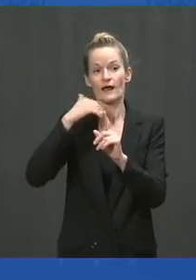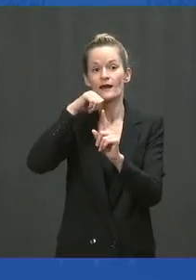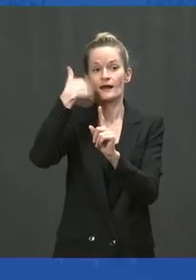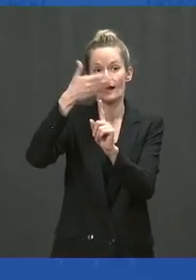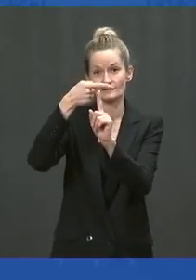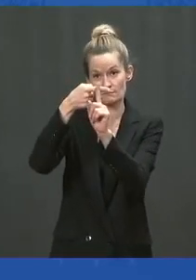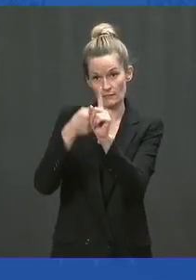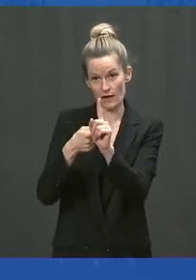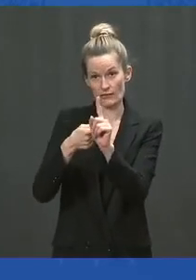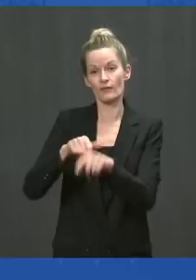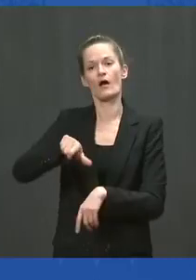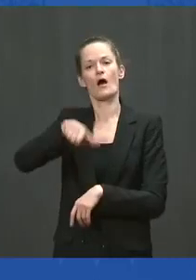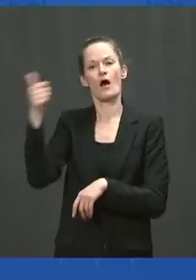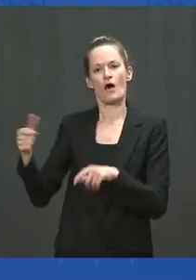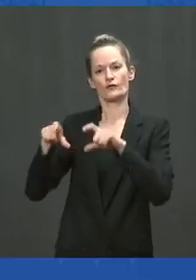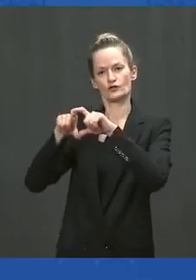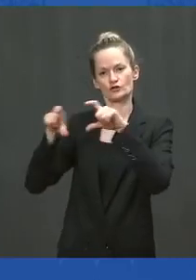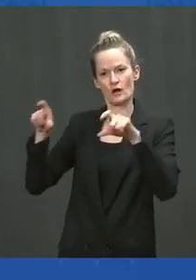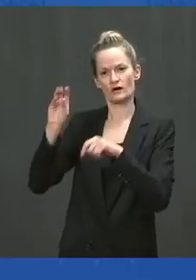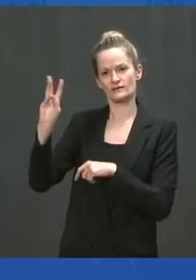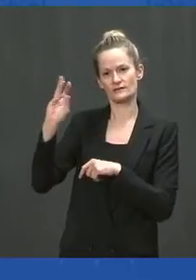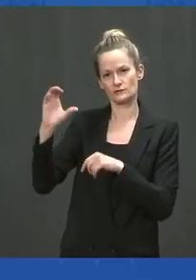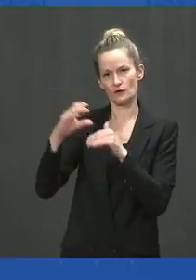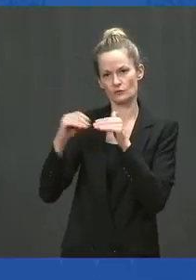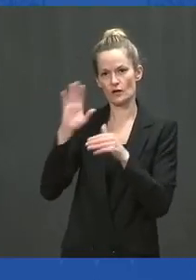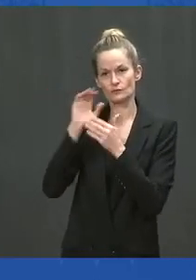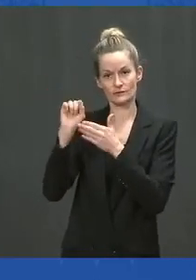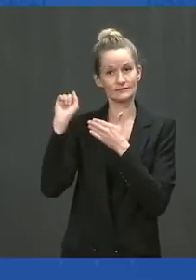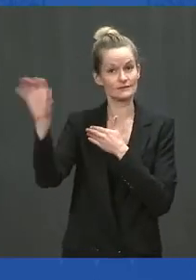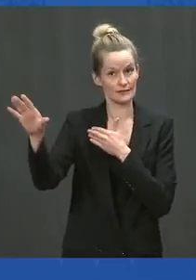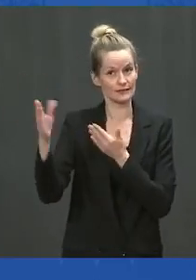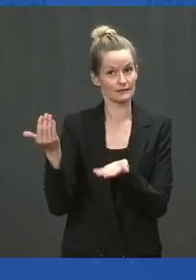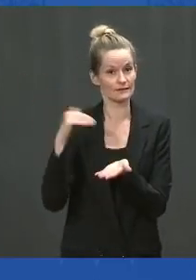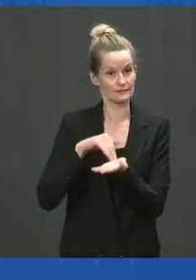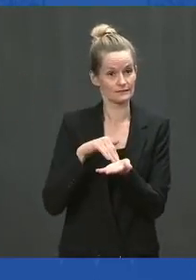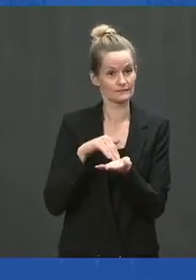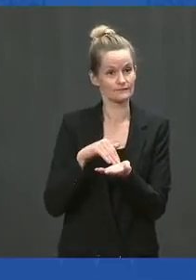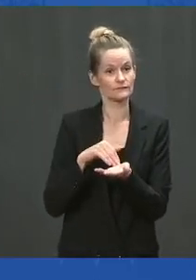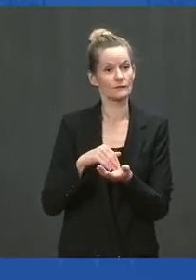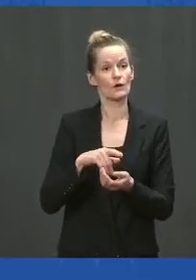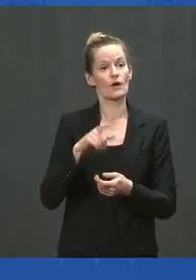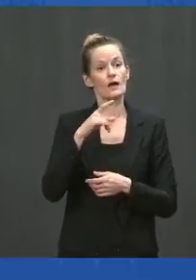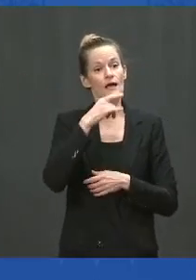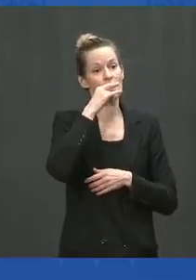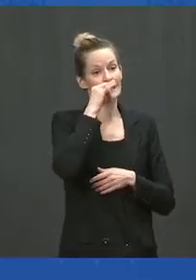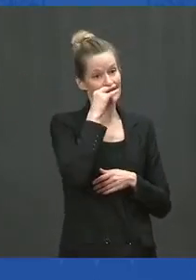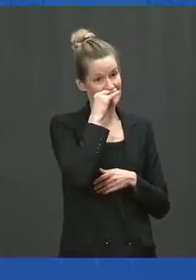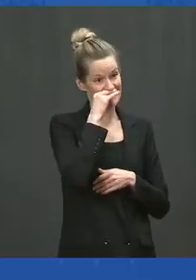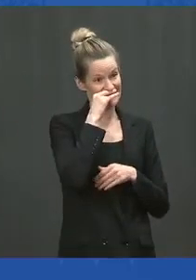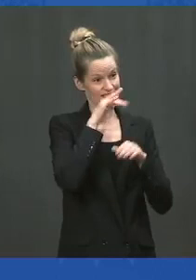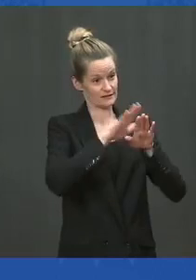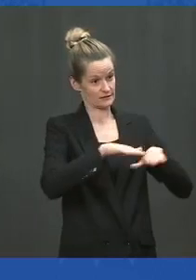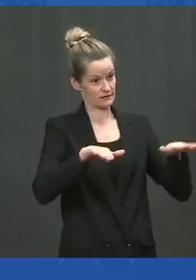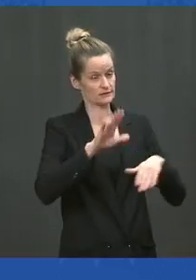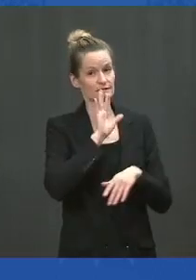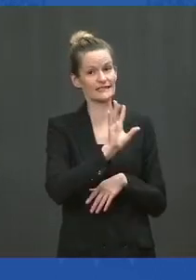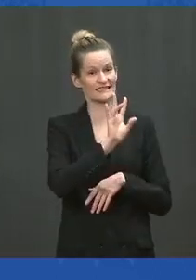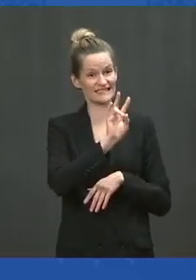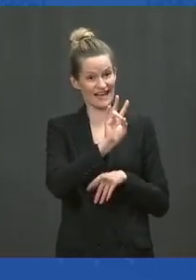cetera. If you're a family with 2 kids between the ages of 7 and 17, you're going to get a check for $500, $250 per